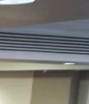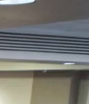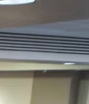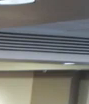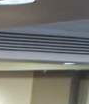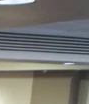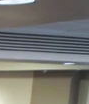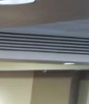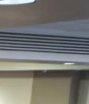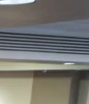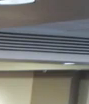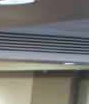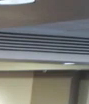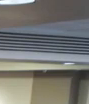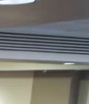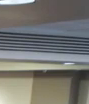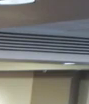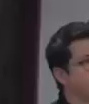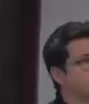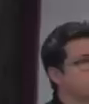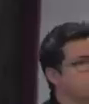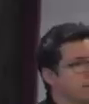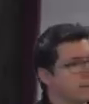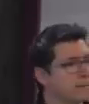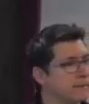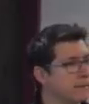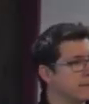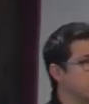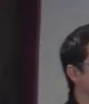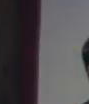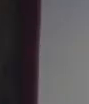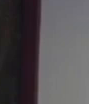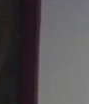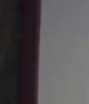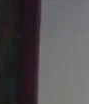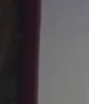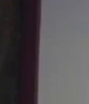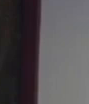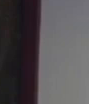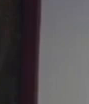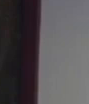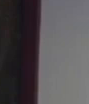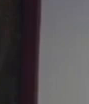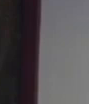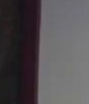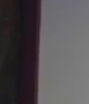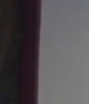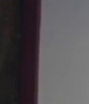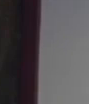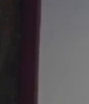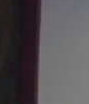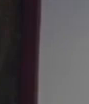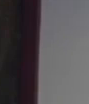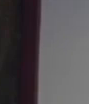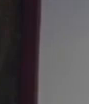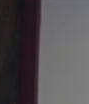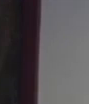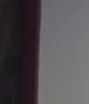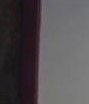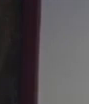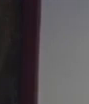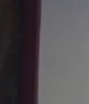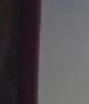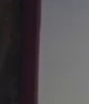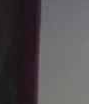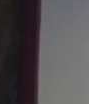necessity meeting of the El Paso City Council for Monday, March 30th, 2020. It is 9:05 a.m. We begin the meeting